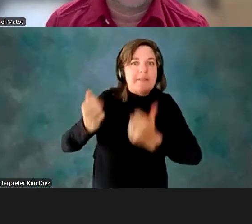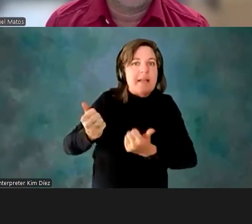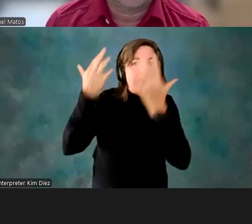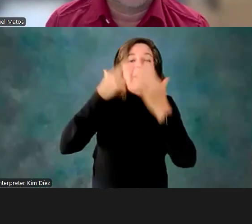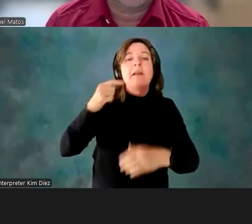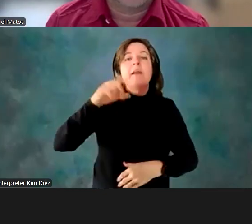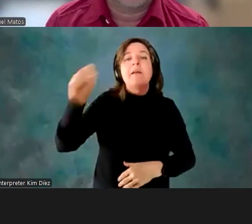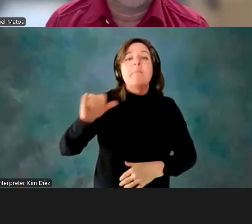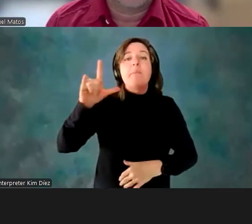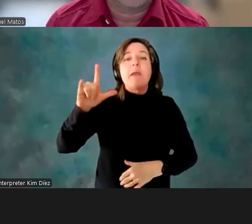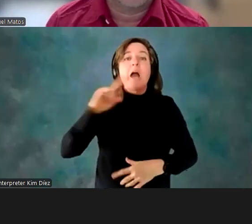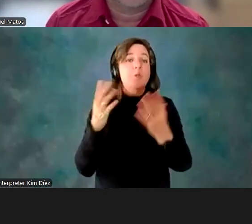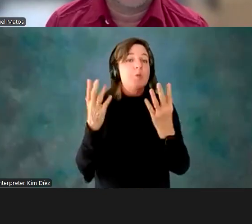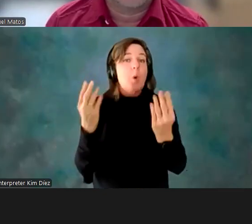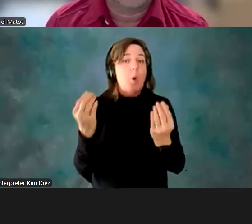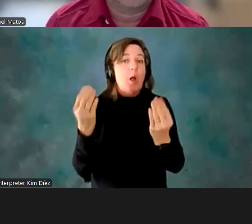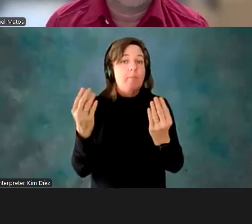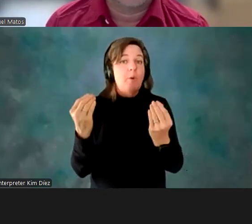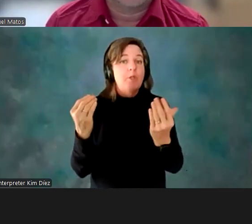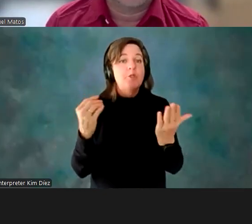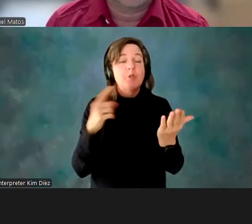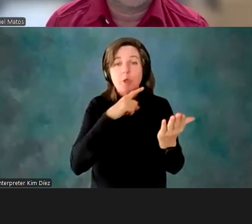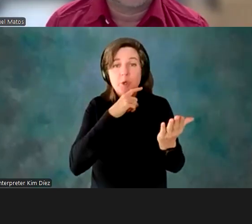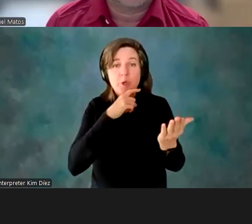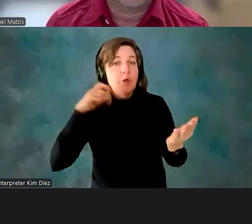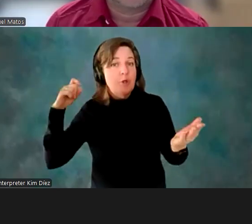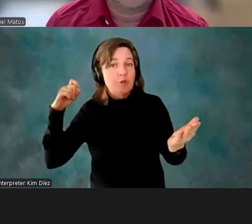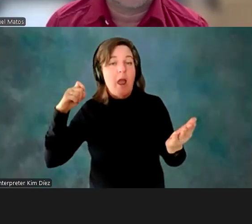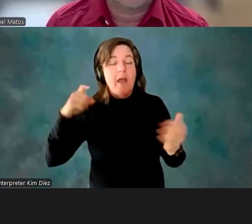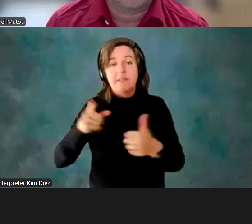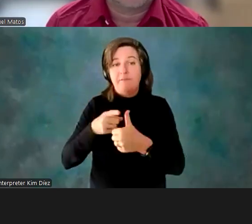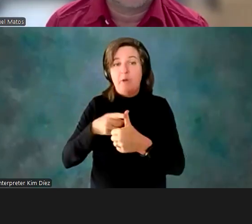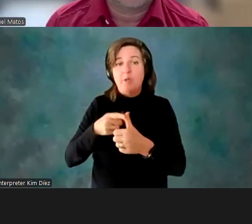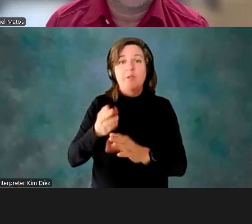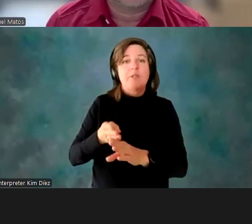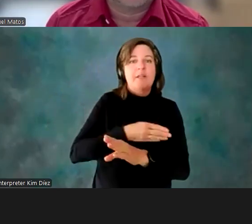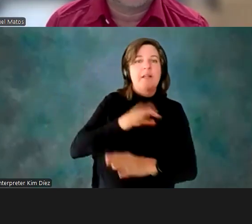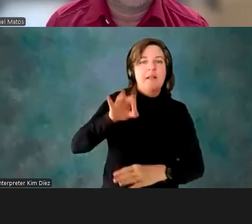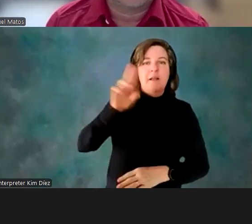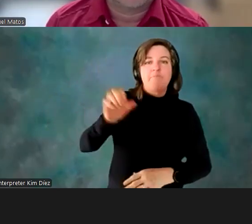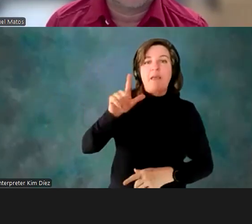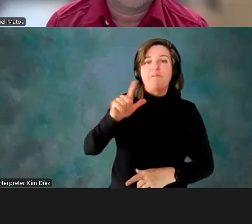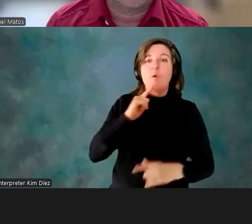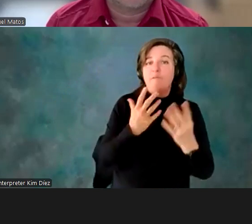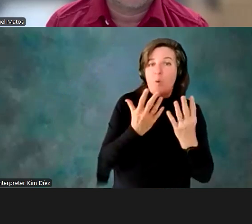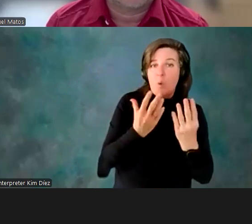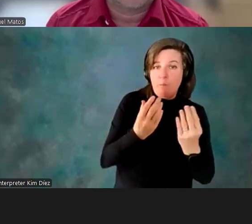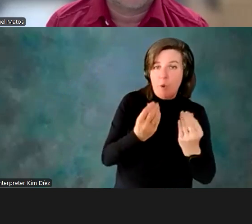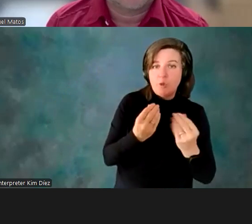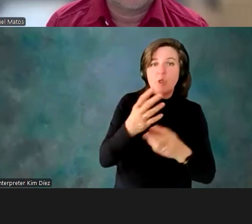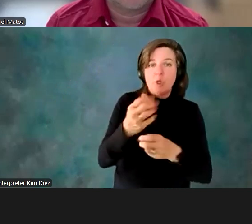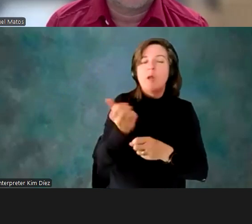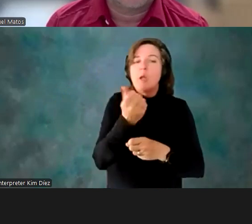of course, before the fuel moisture does. So you can gain a few weeks